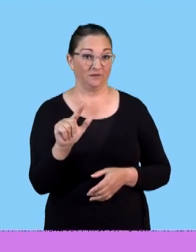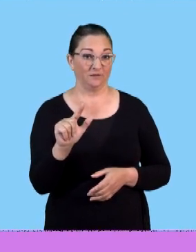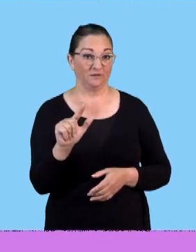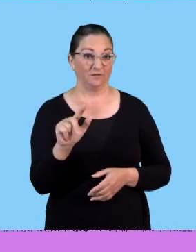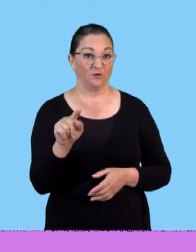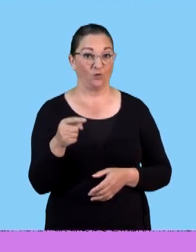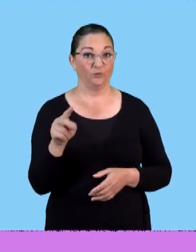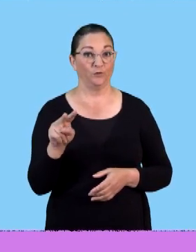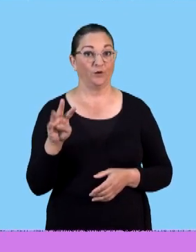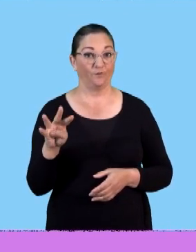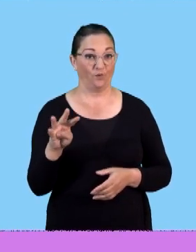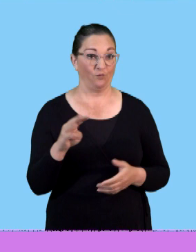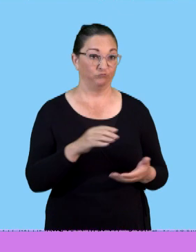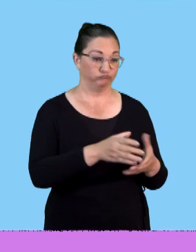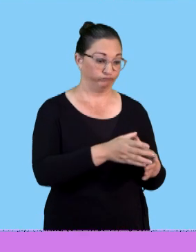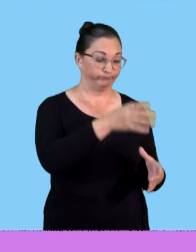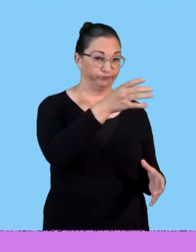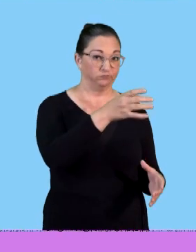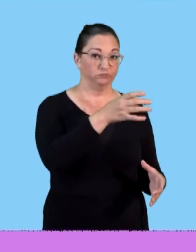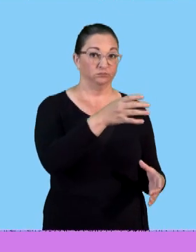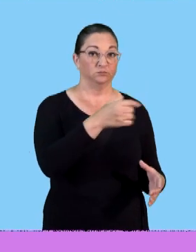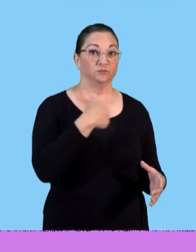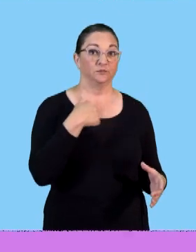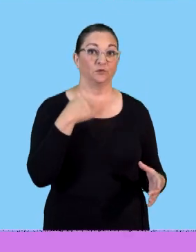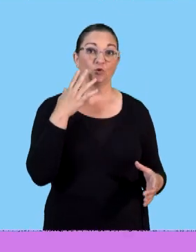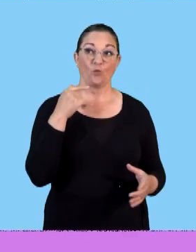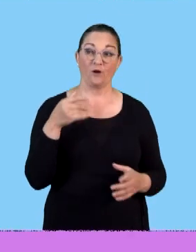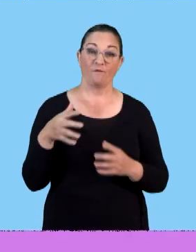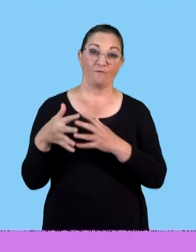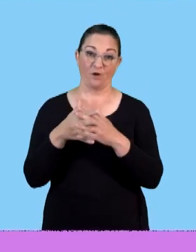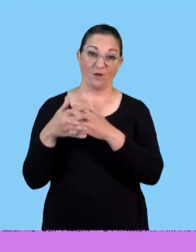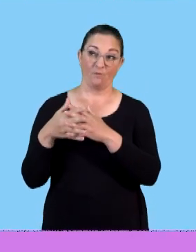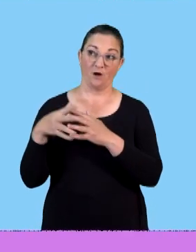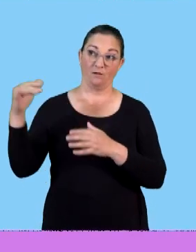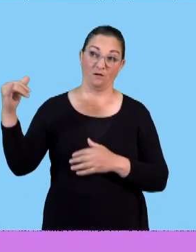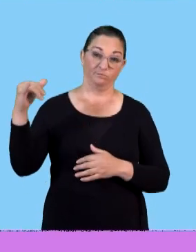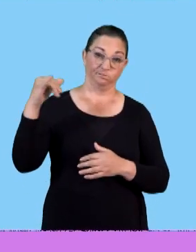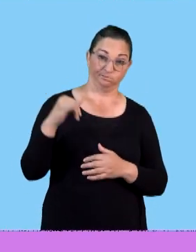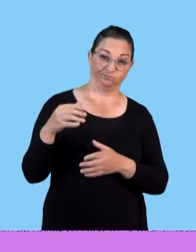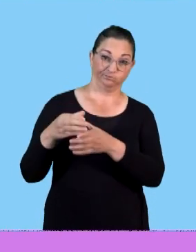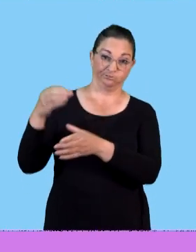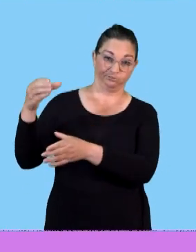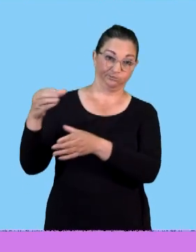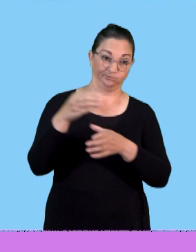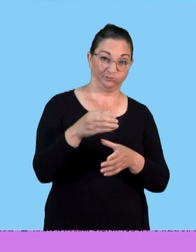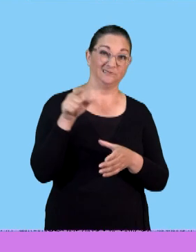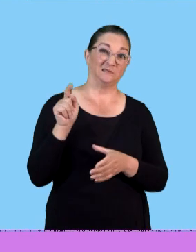429,627 Rand and 24 cents. So when Randall is importing this from America, this is what he'll pay.